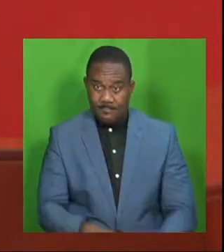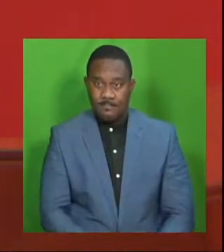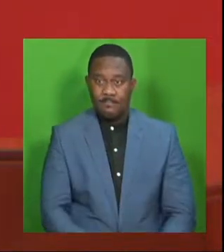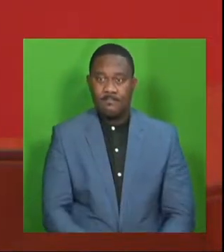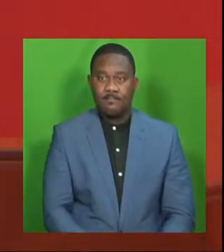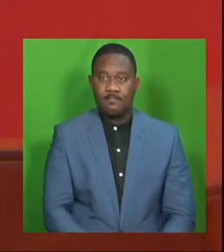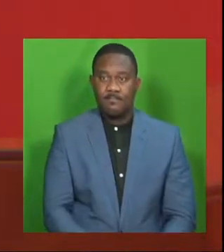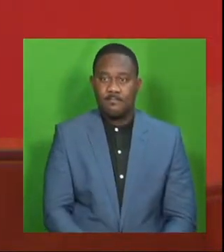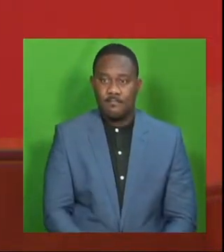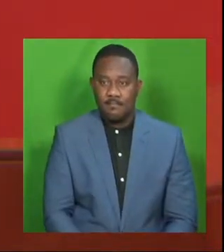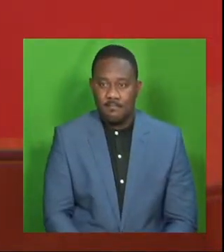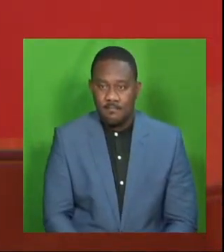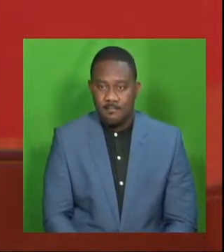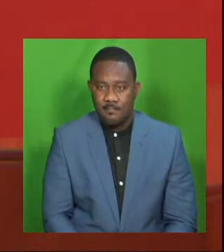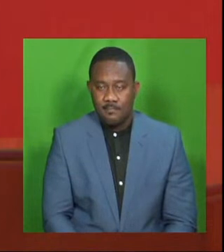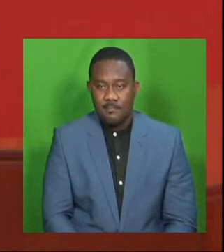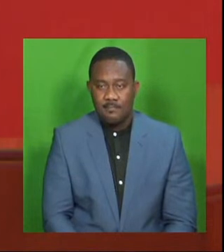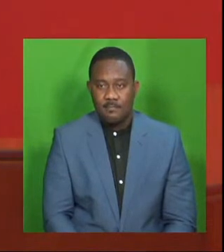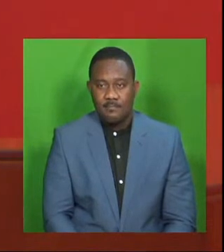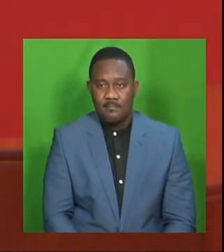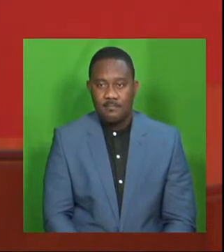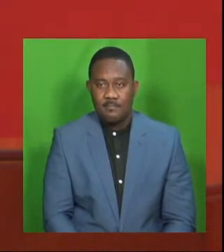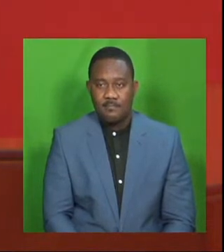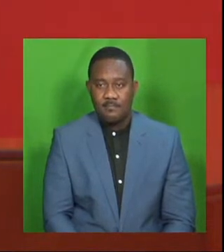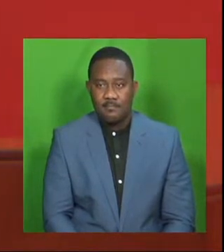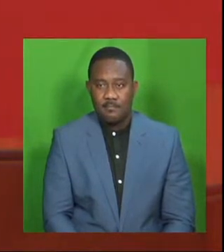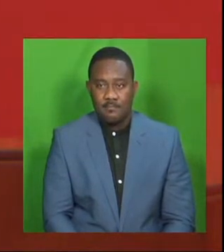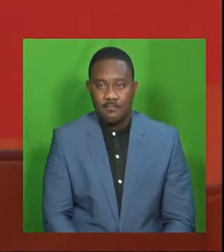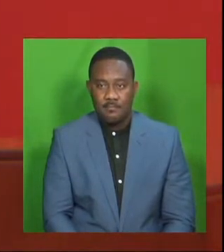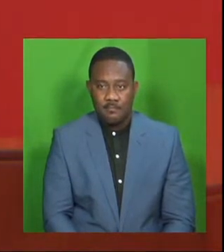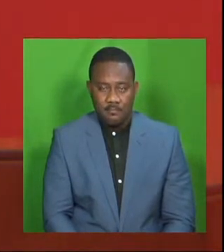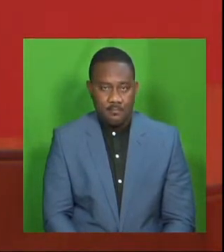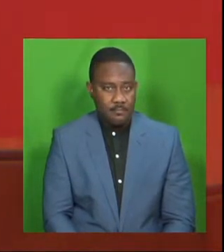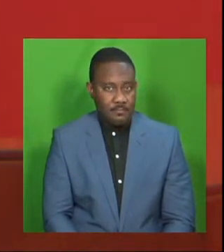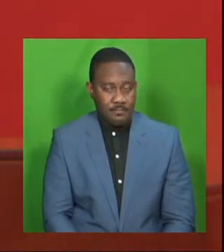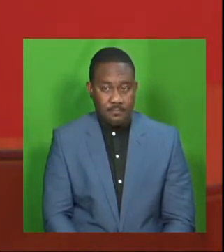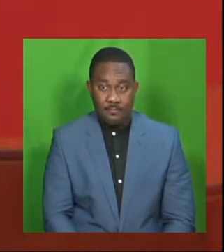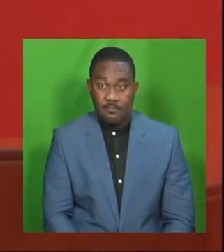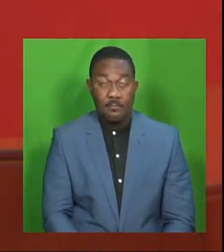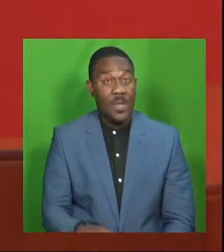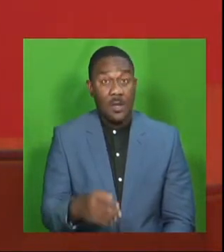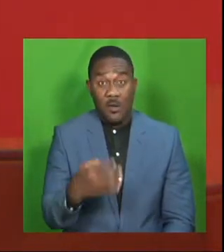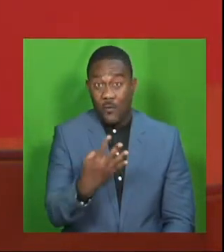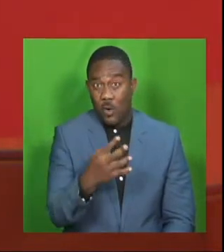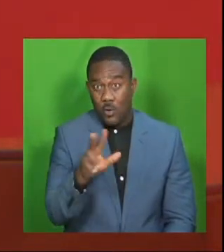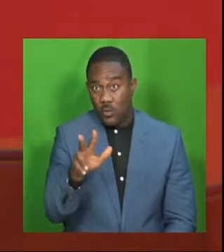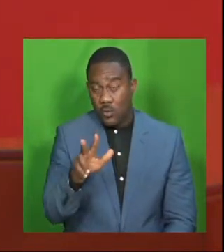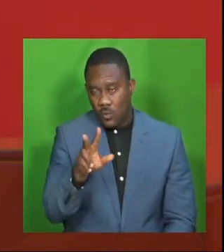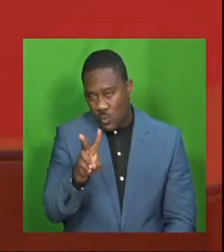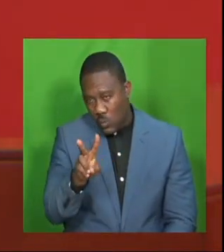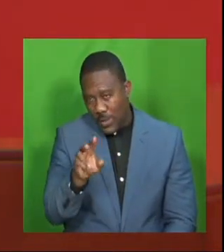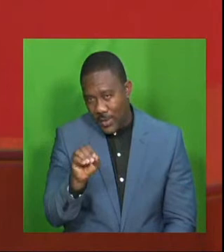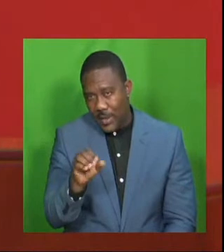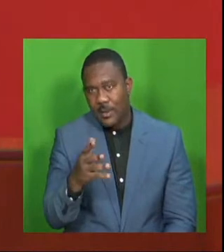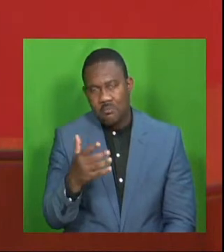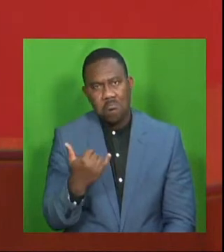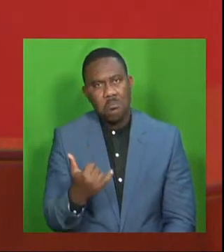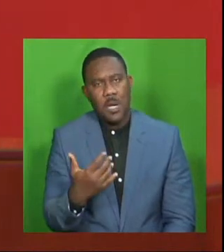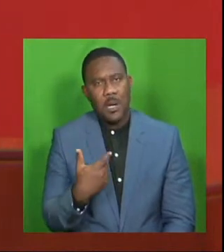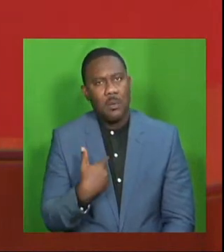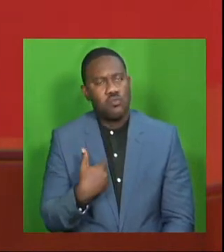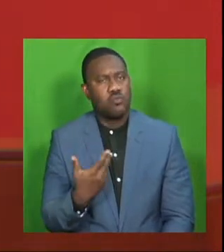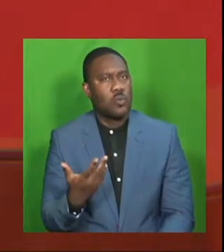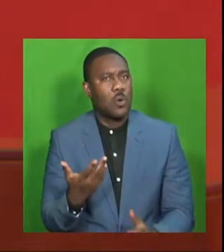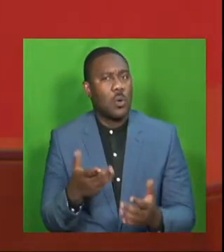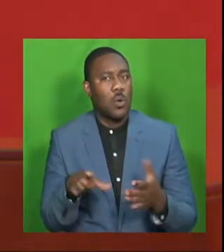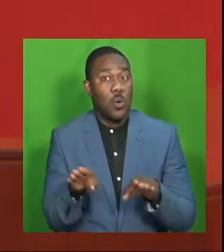4:20 past 4. So, honorable members, I'll go ahead to adjourn the House.